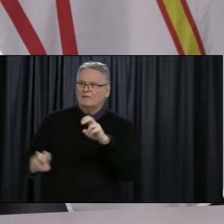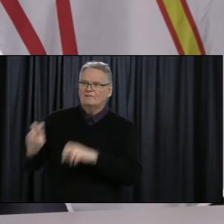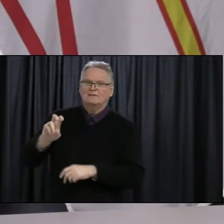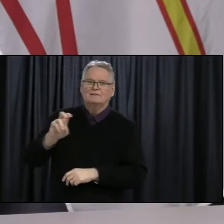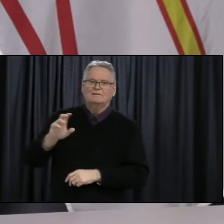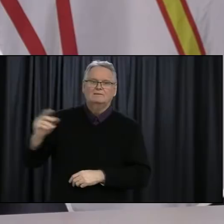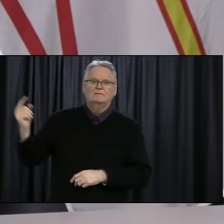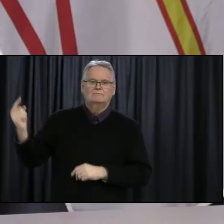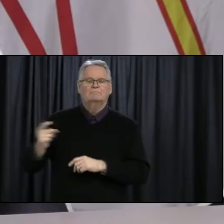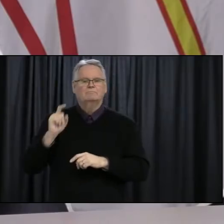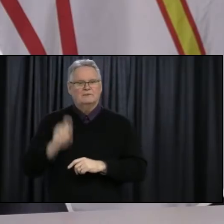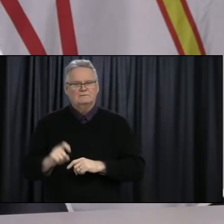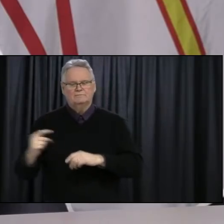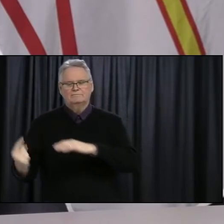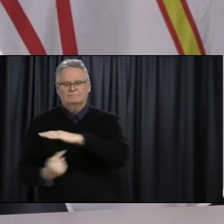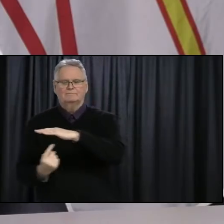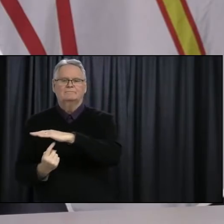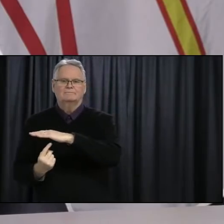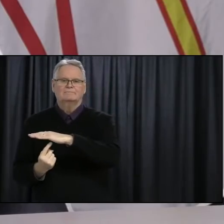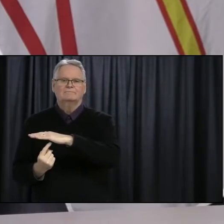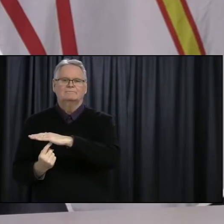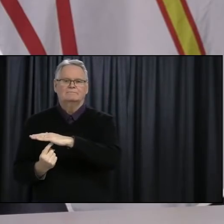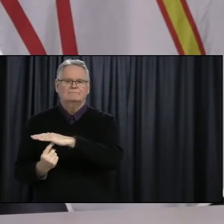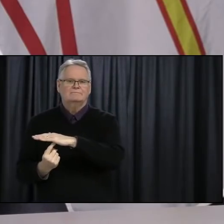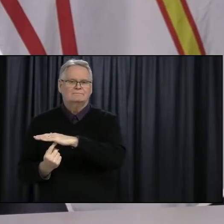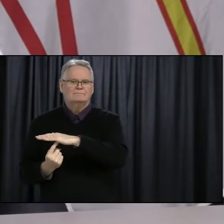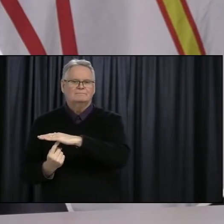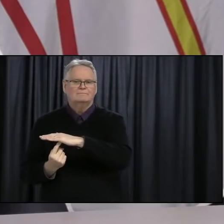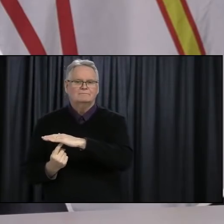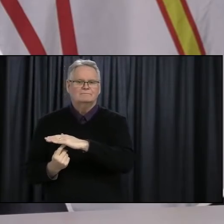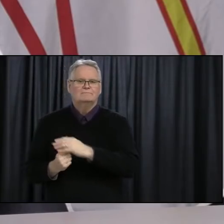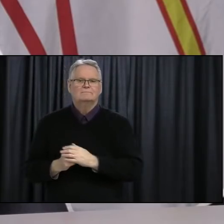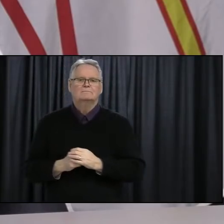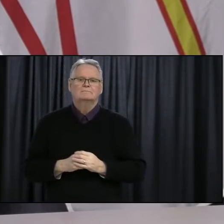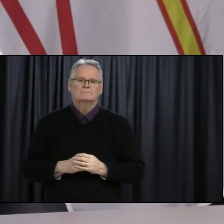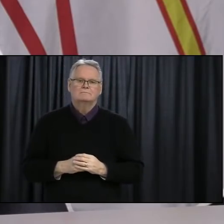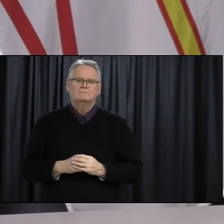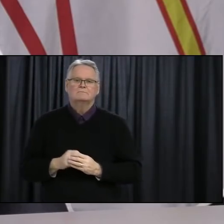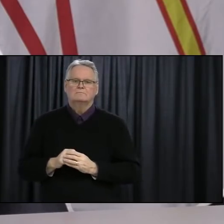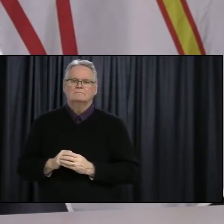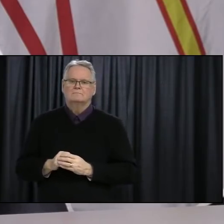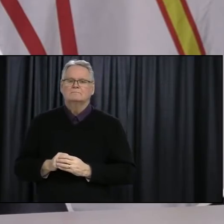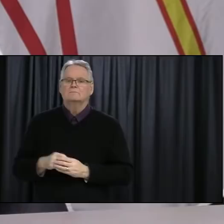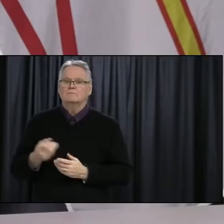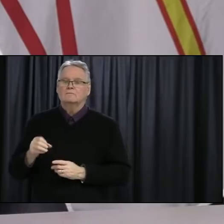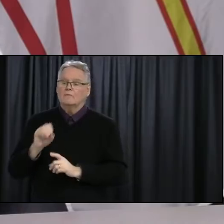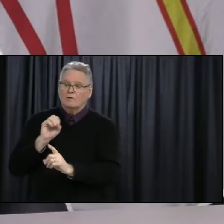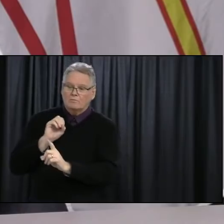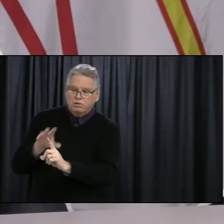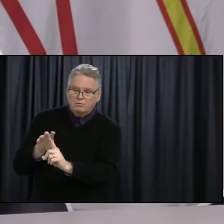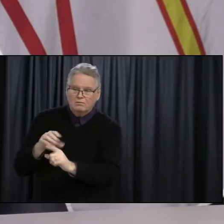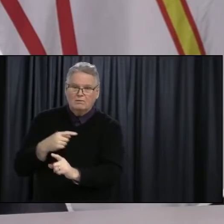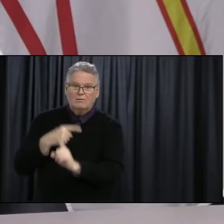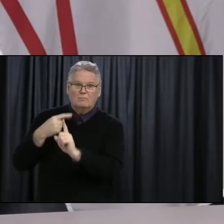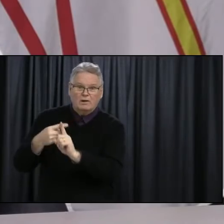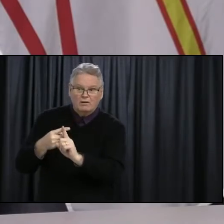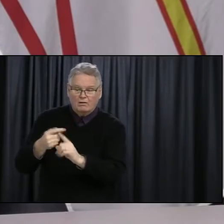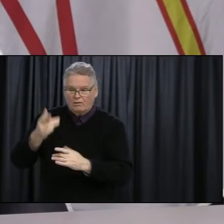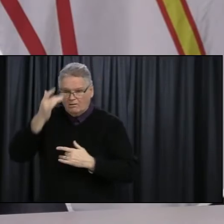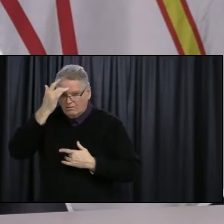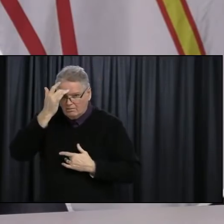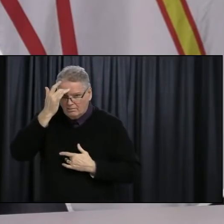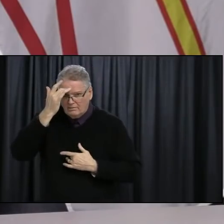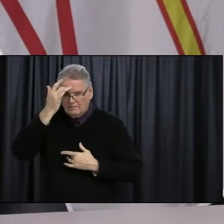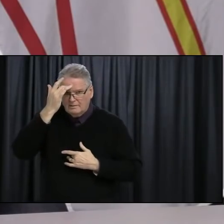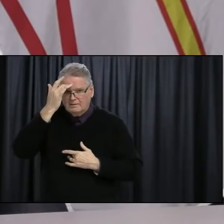close contact of a positive case, you must follow the advice you were given on self-isolation. As a reminder, anyone